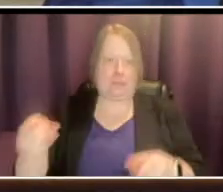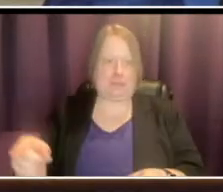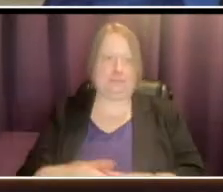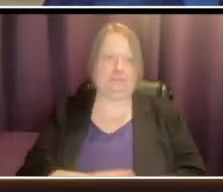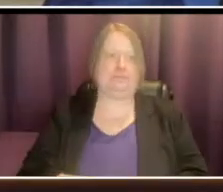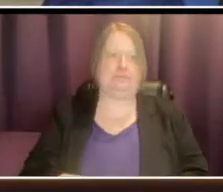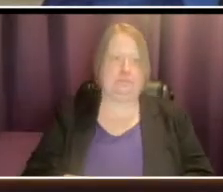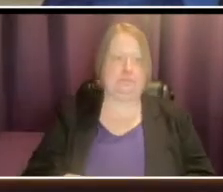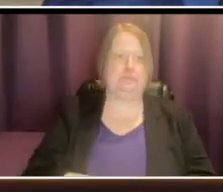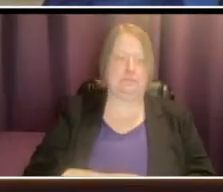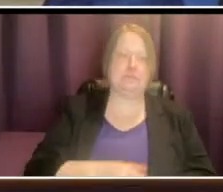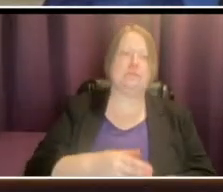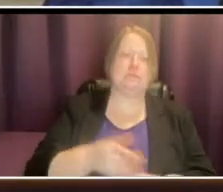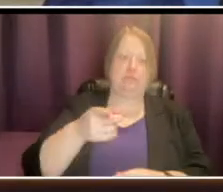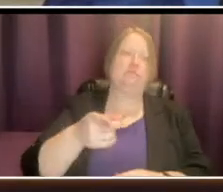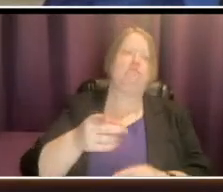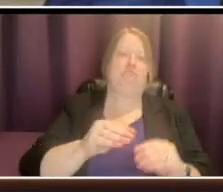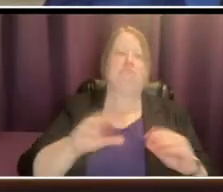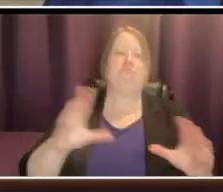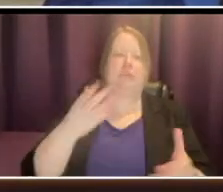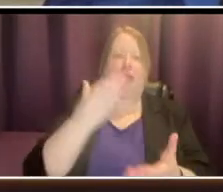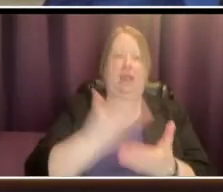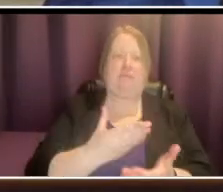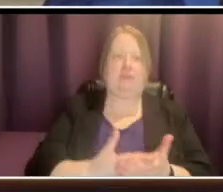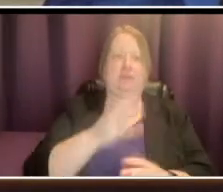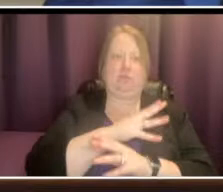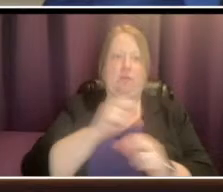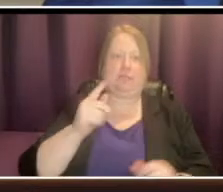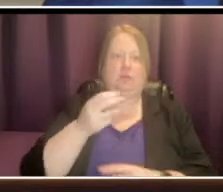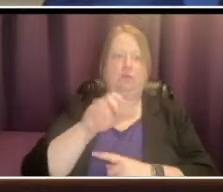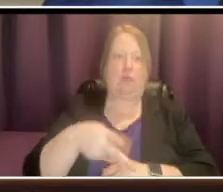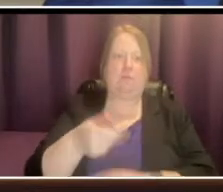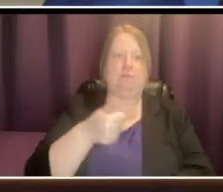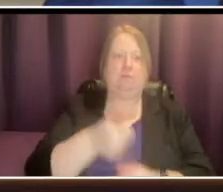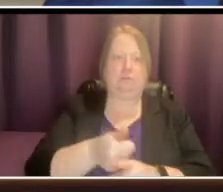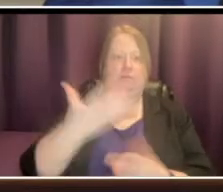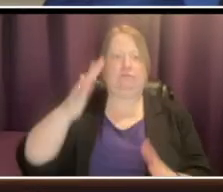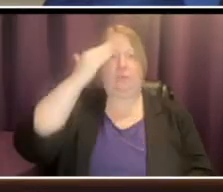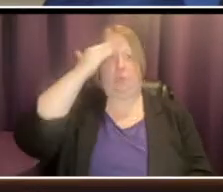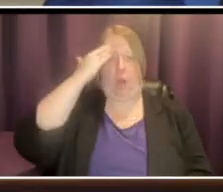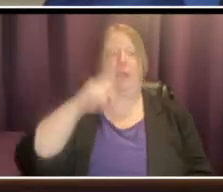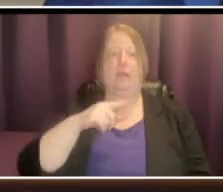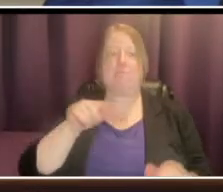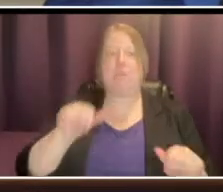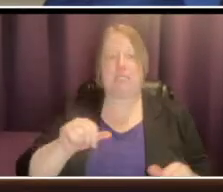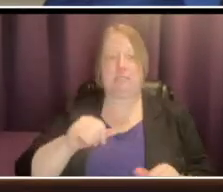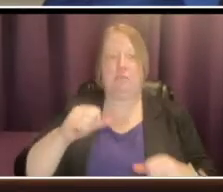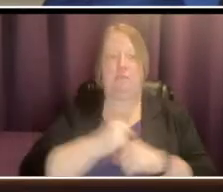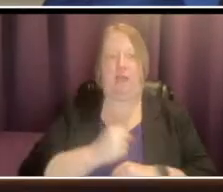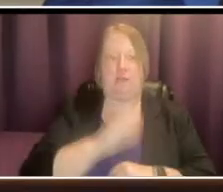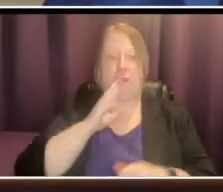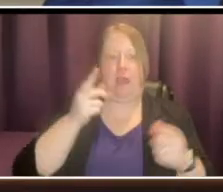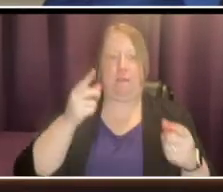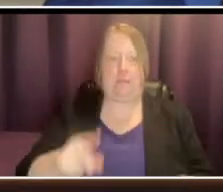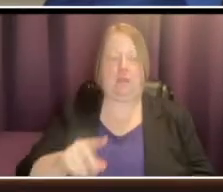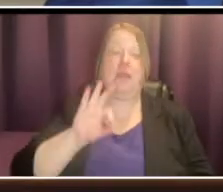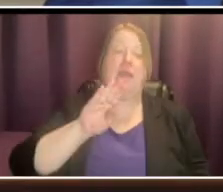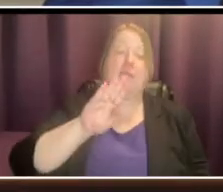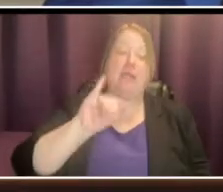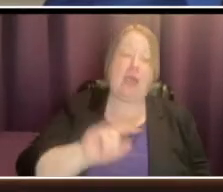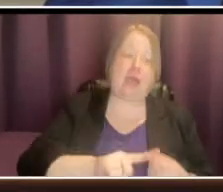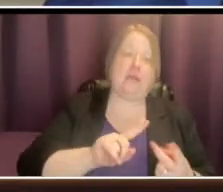FBI, U.S. Capitol Police, Metropolitan Police, and other agencies all gathered and disseminated